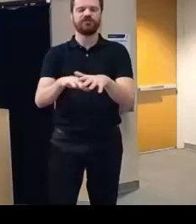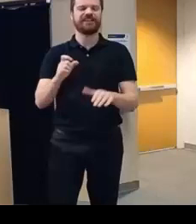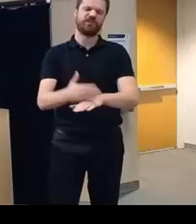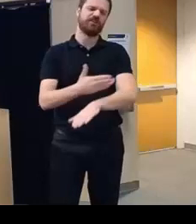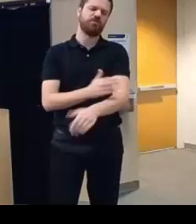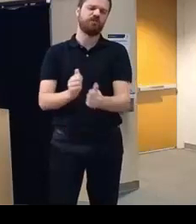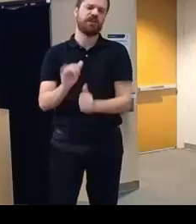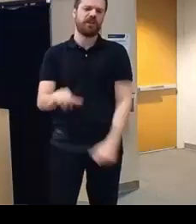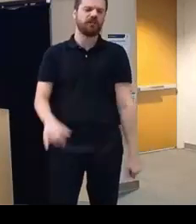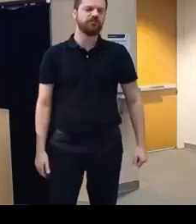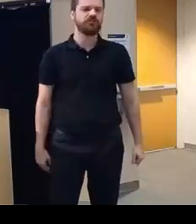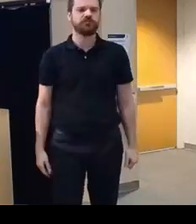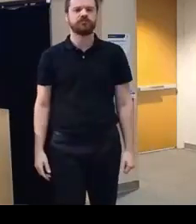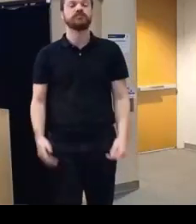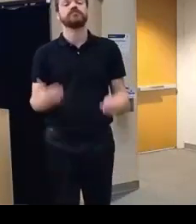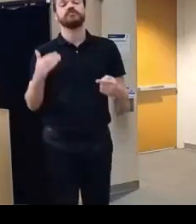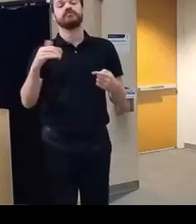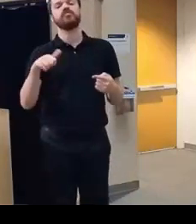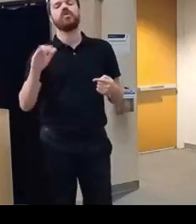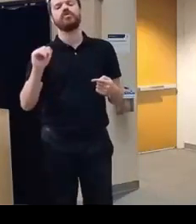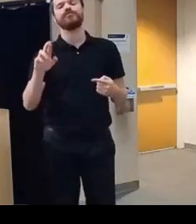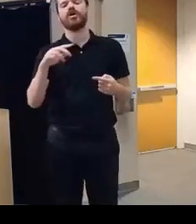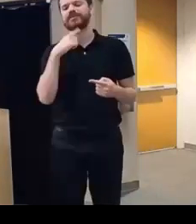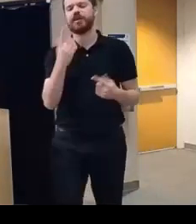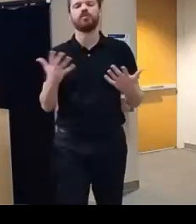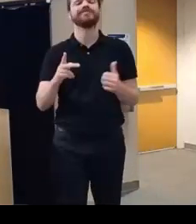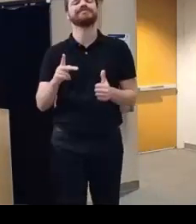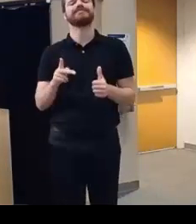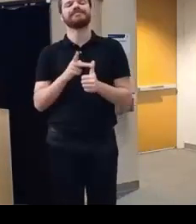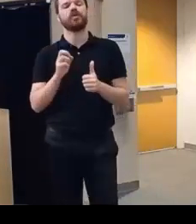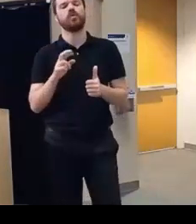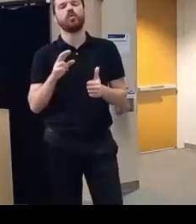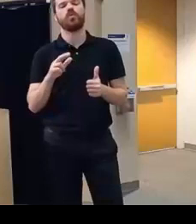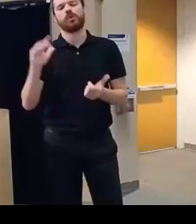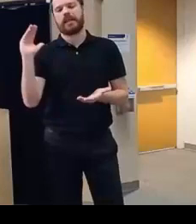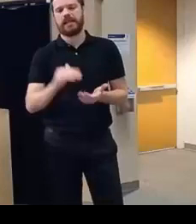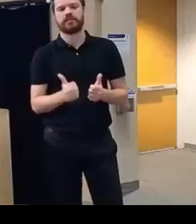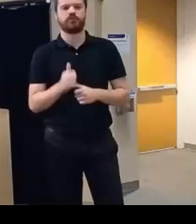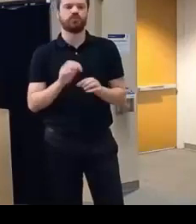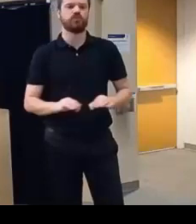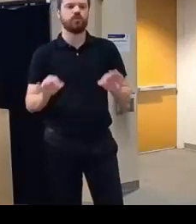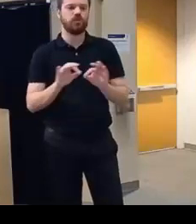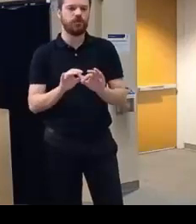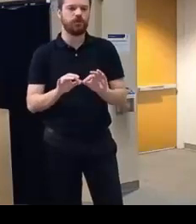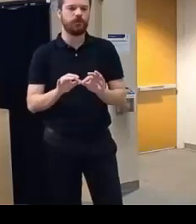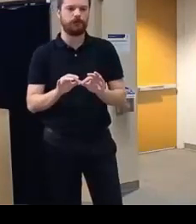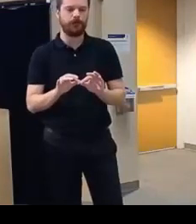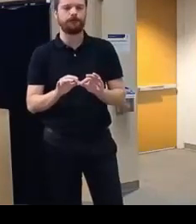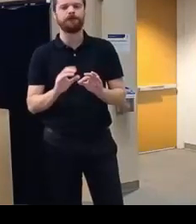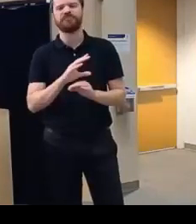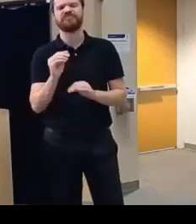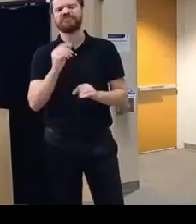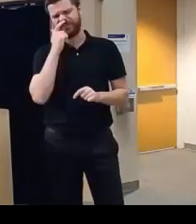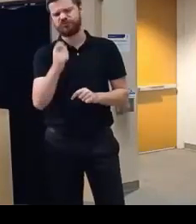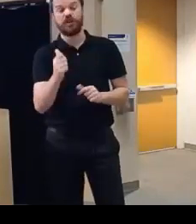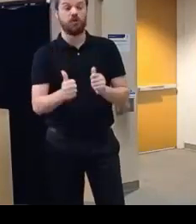there. And the other bars tell you what are the second most important or the least important. And I think it's kind of